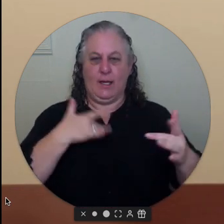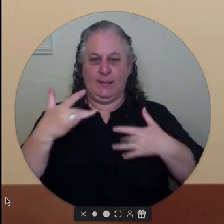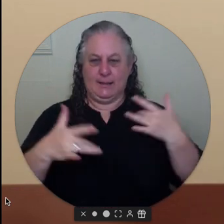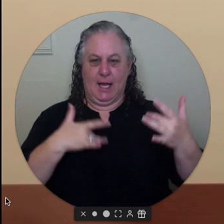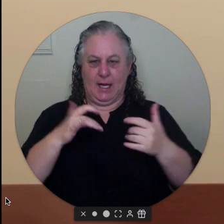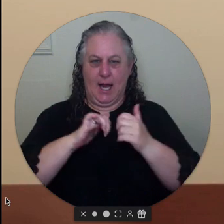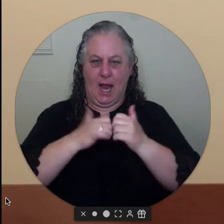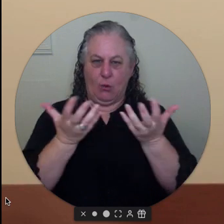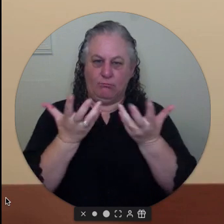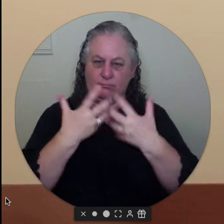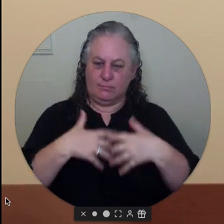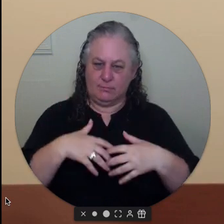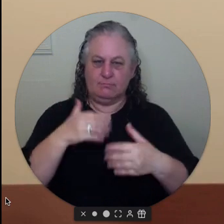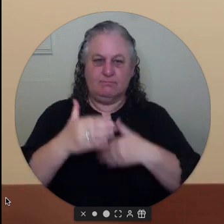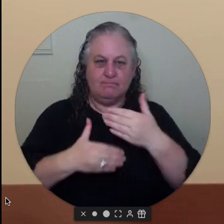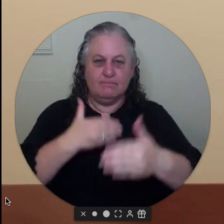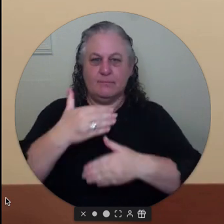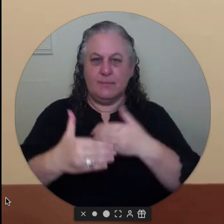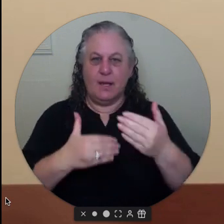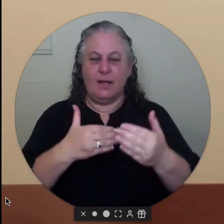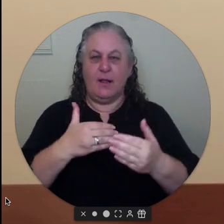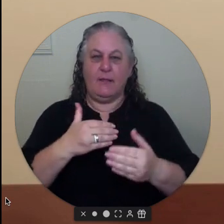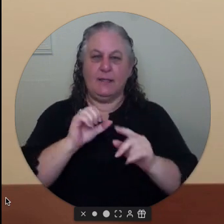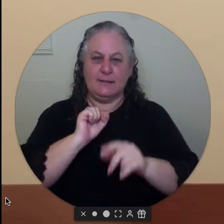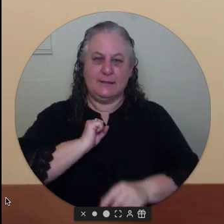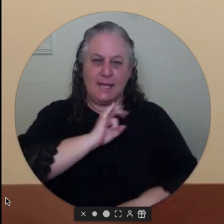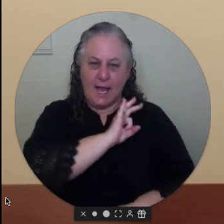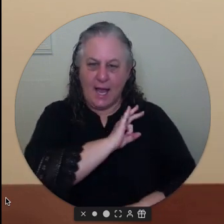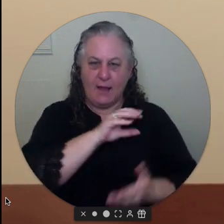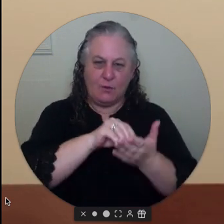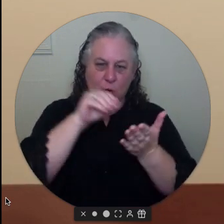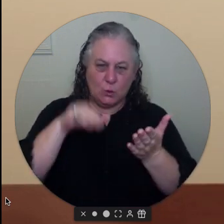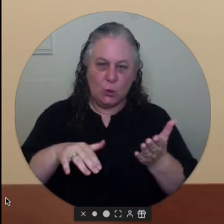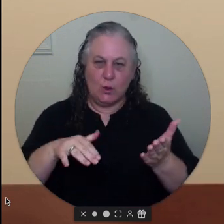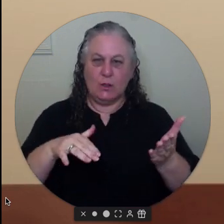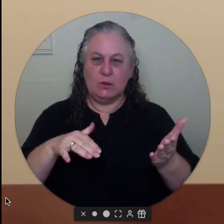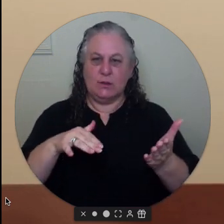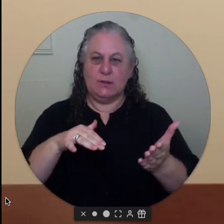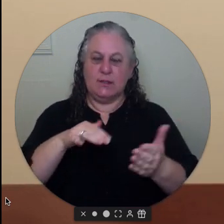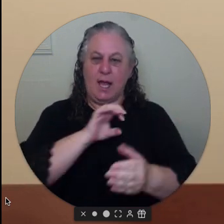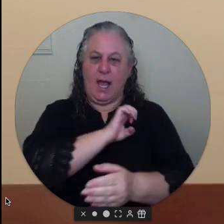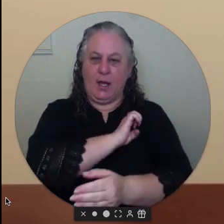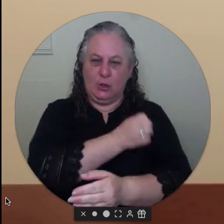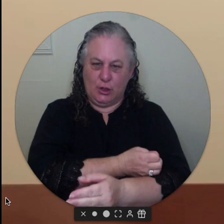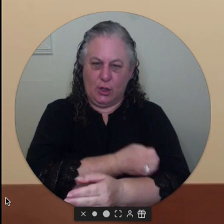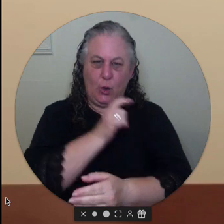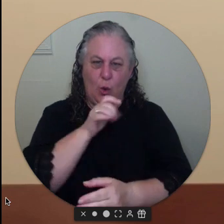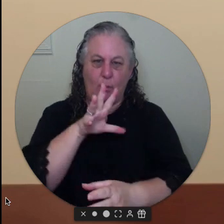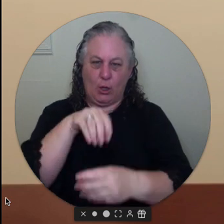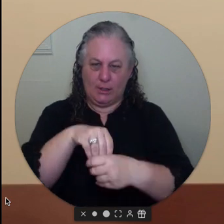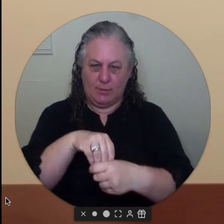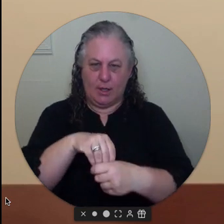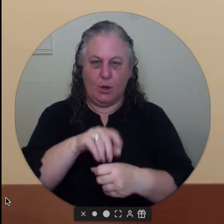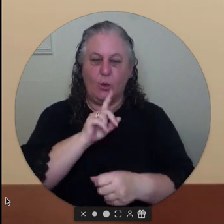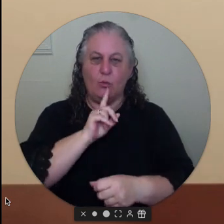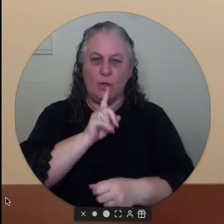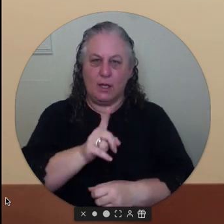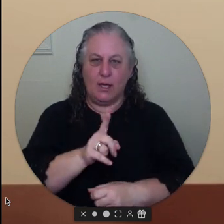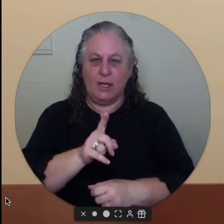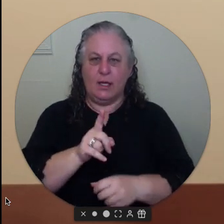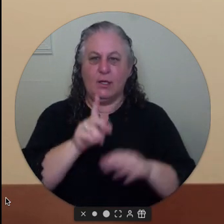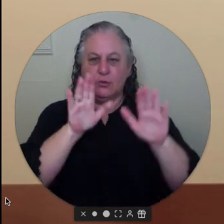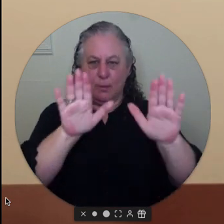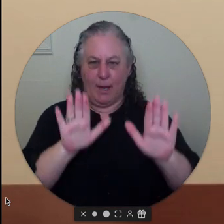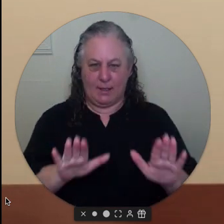those went. The energy by the staff, the energy by the students who were participating in those has been absolutely